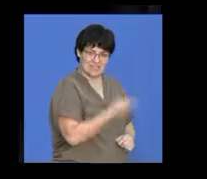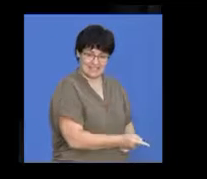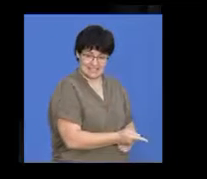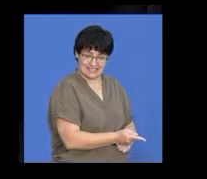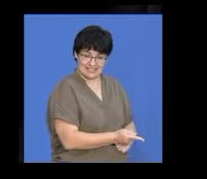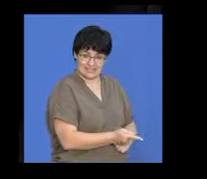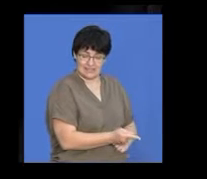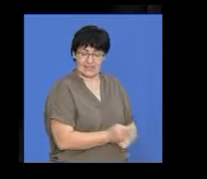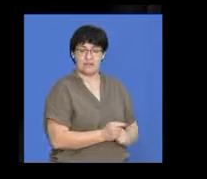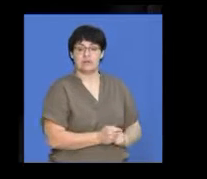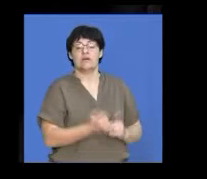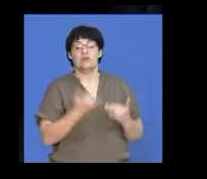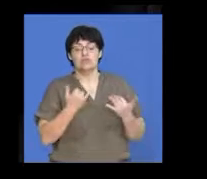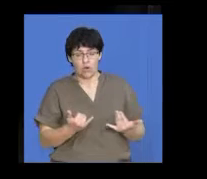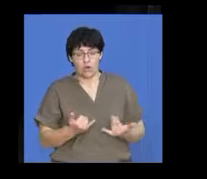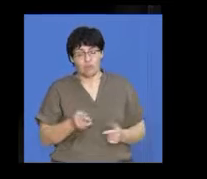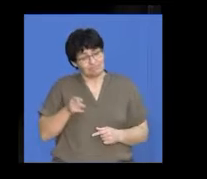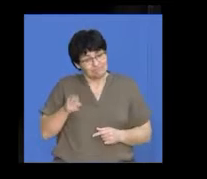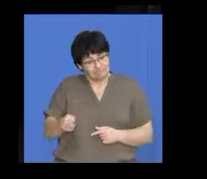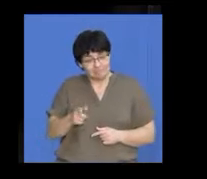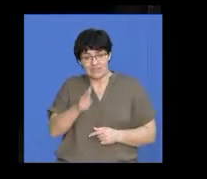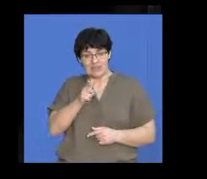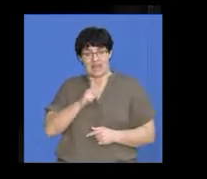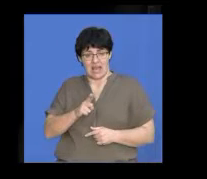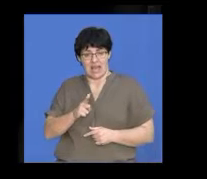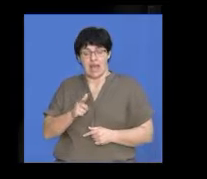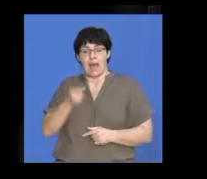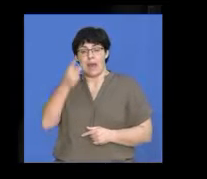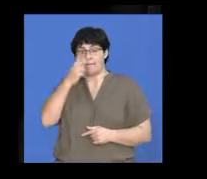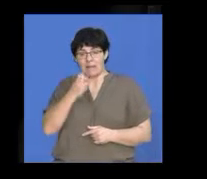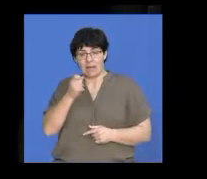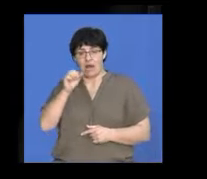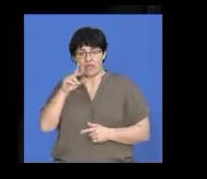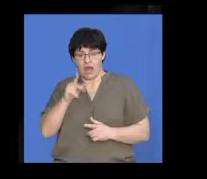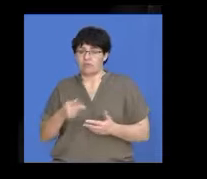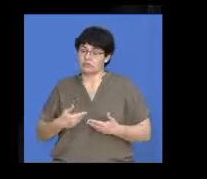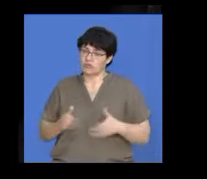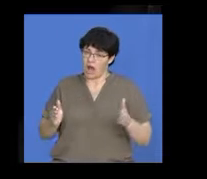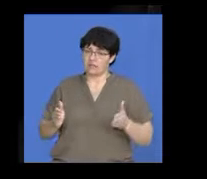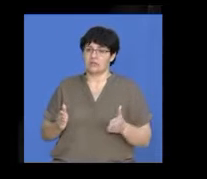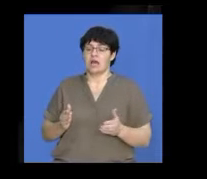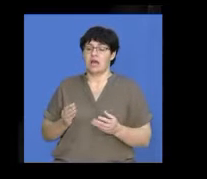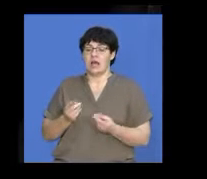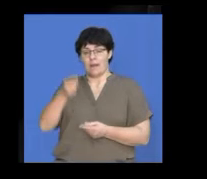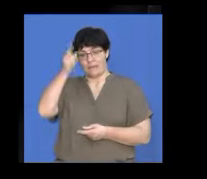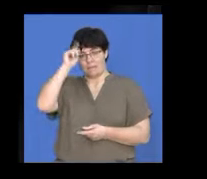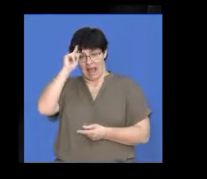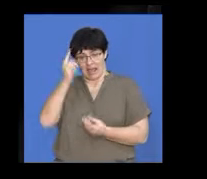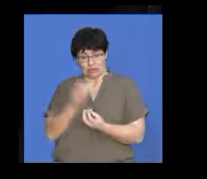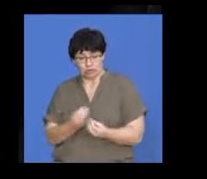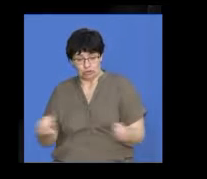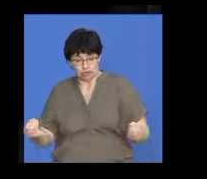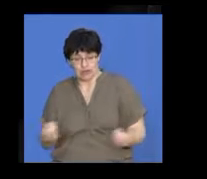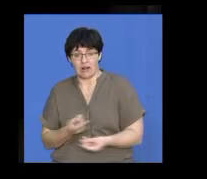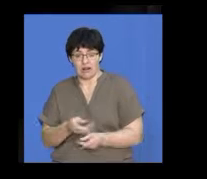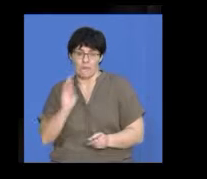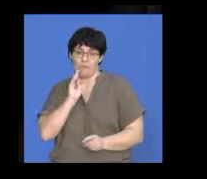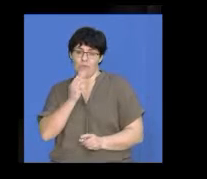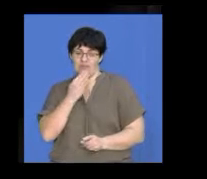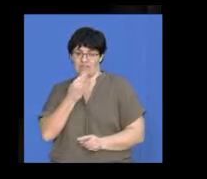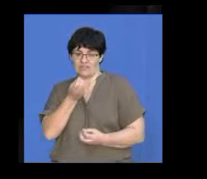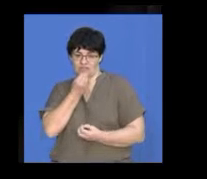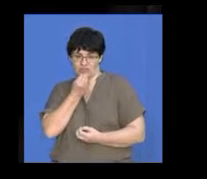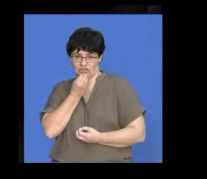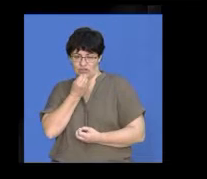so as it says here, source A states that the Black Panther Party started a program of serving black children a breakfast meal, while source